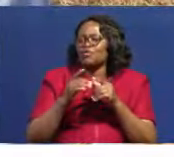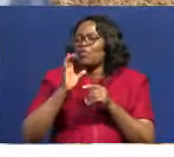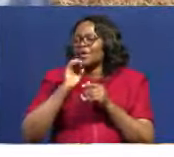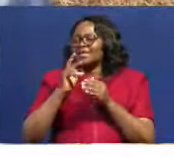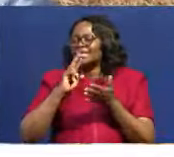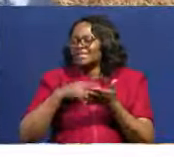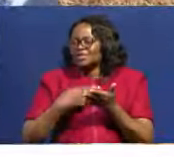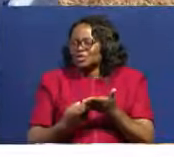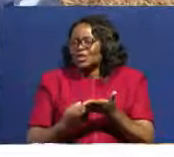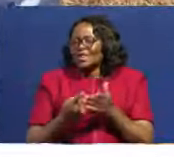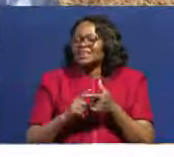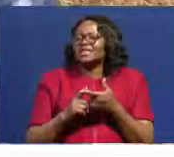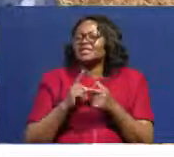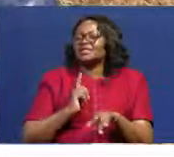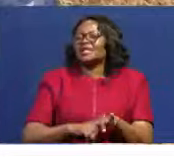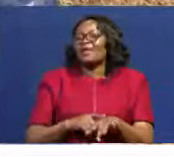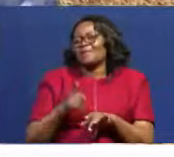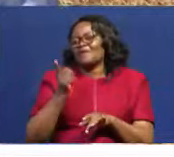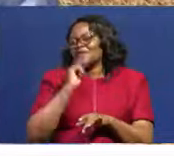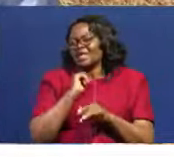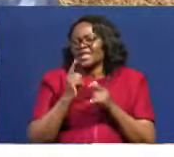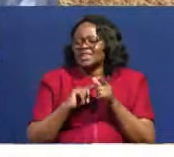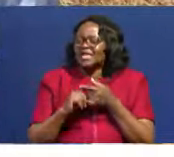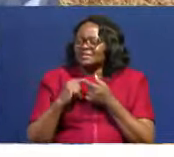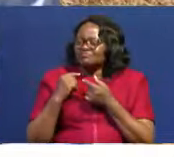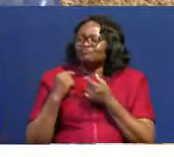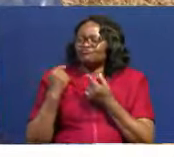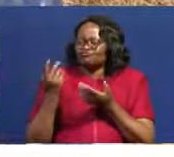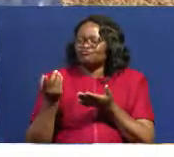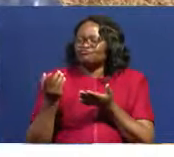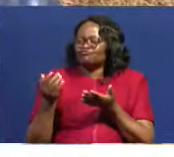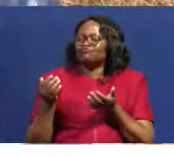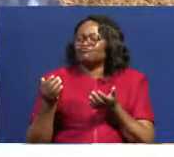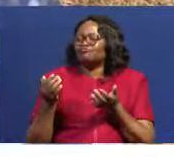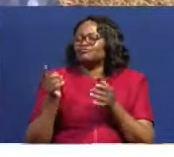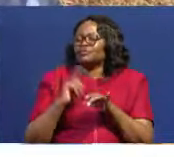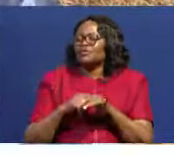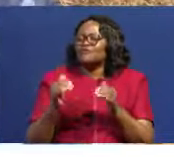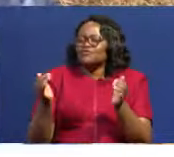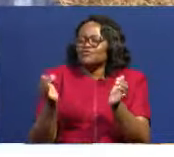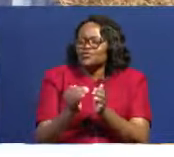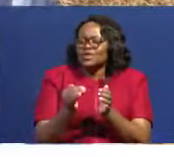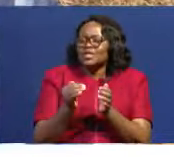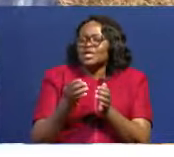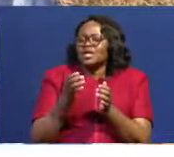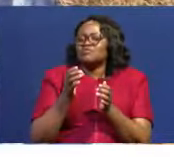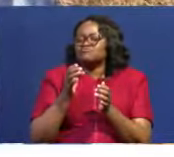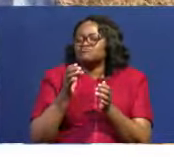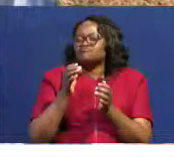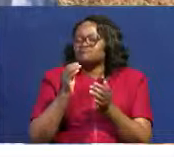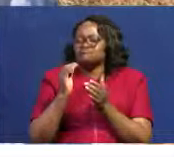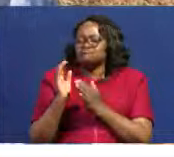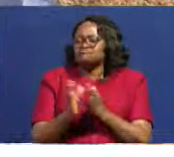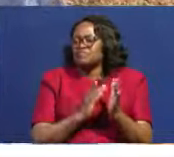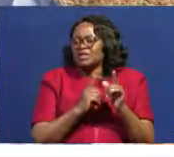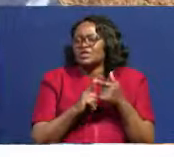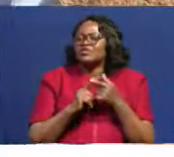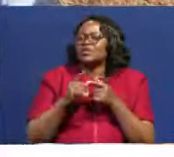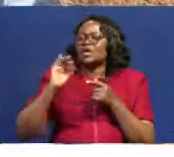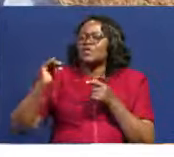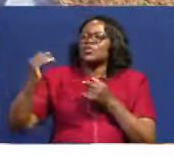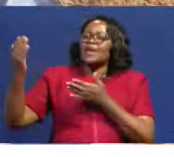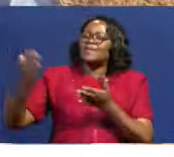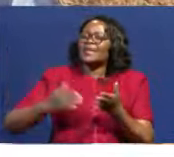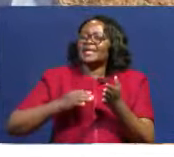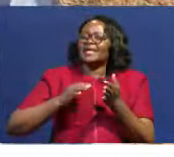resource. Then once we've developed the water resource now, especially where you have the smallholder irrigation schemes, then we are looking at the county to come in and bring the